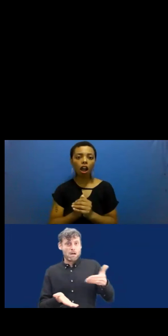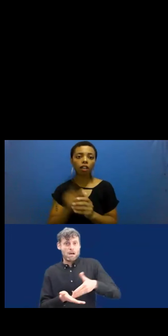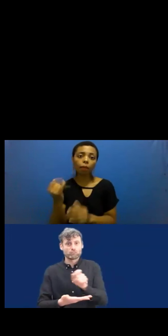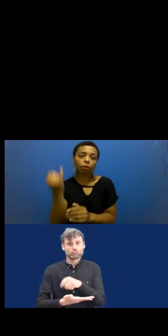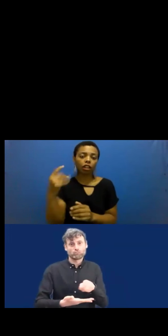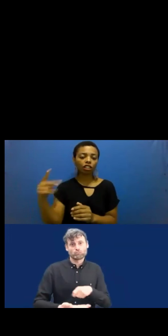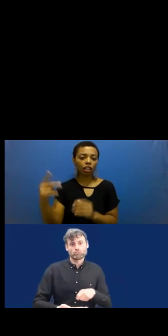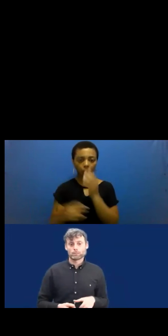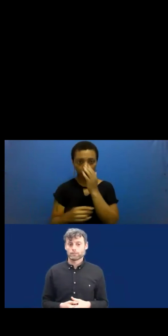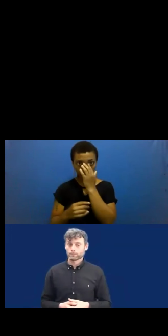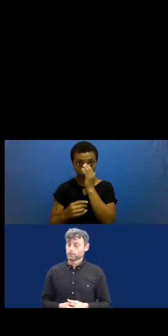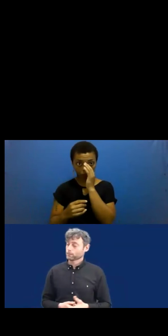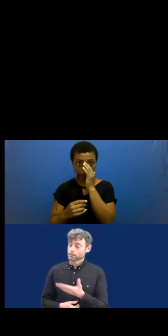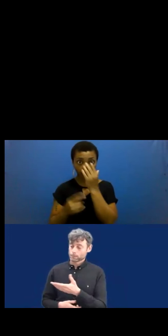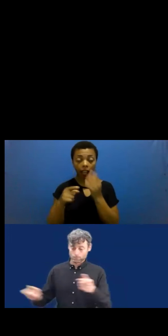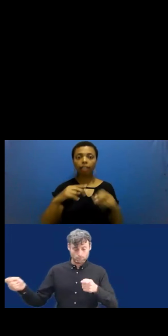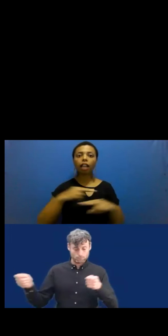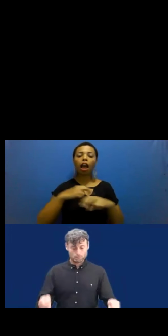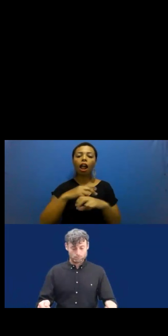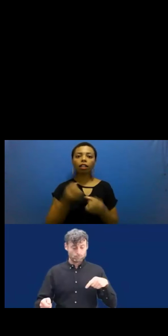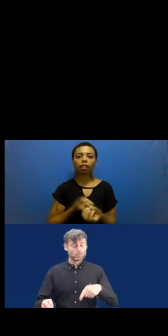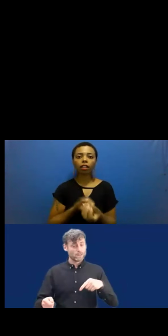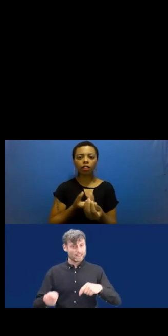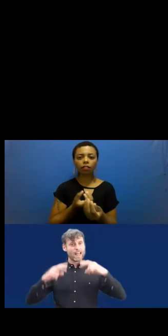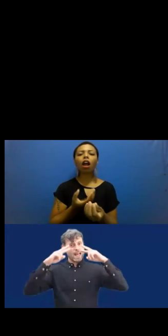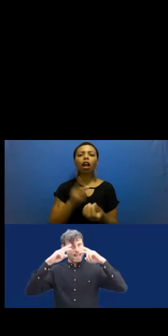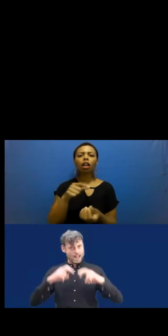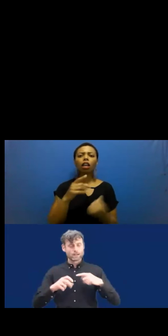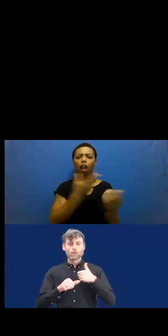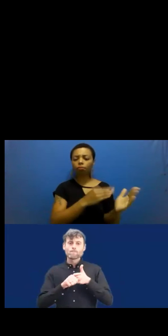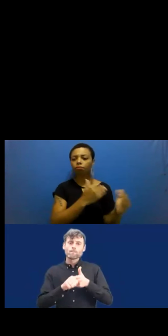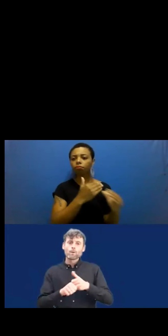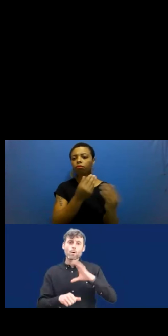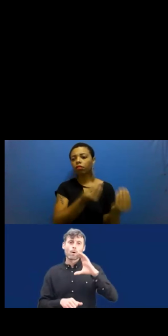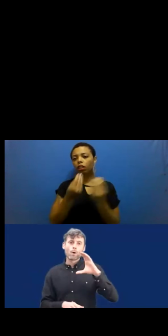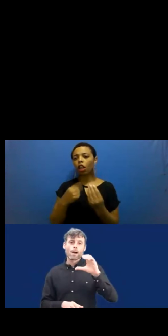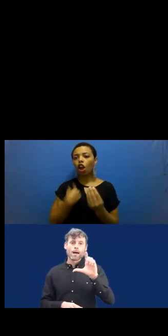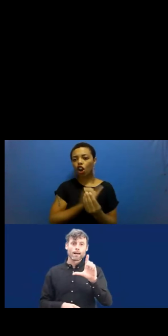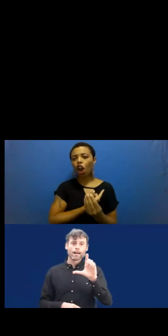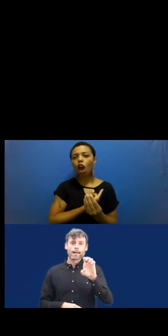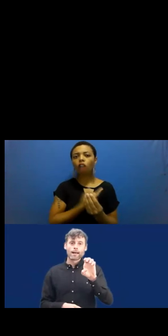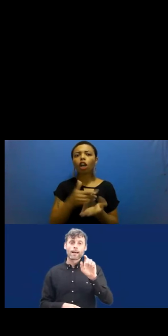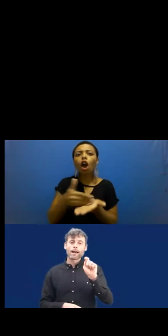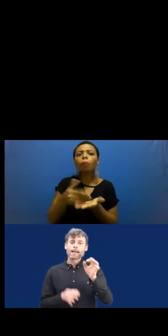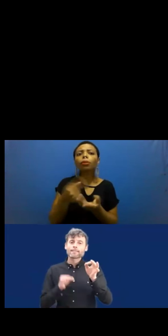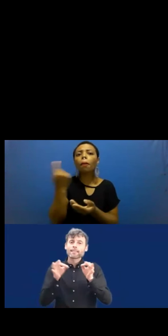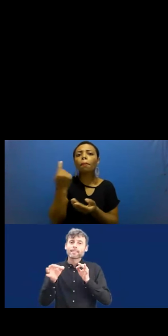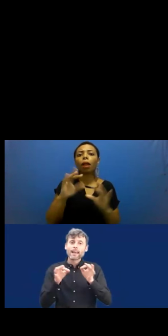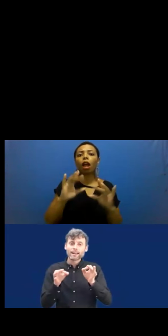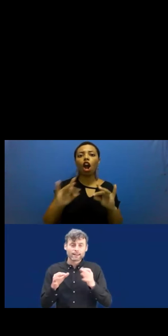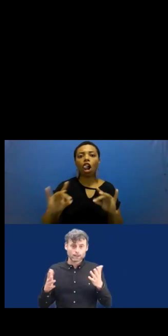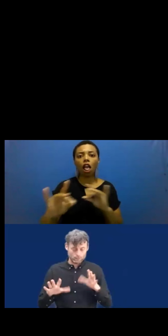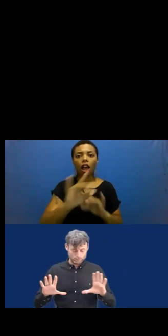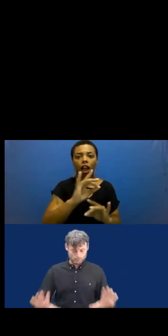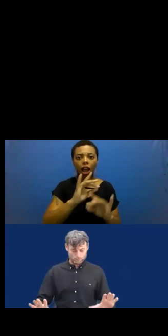The analysis of the data gathered from the CLAD technique involved 3 steps. First, the collage was analyzed for